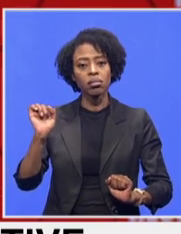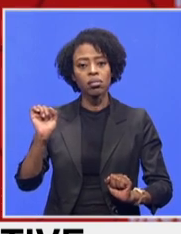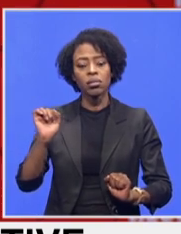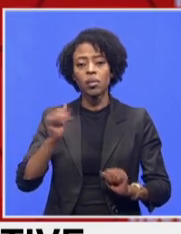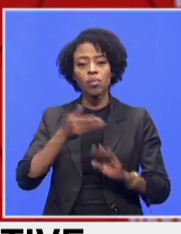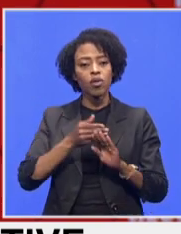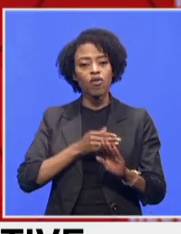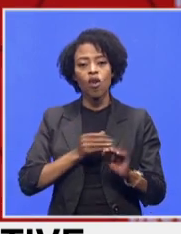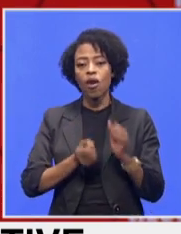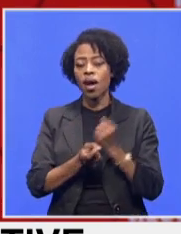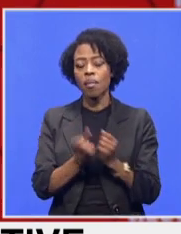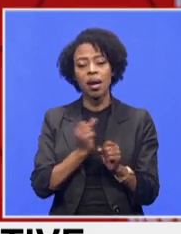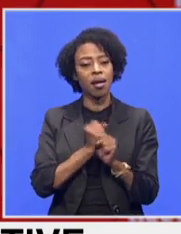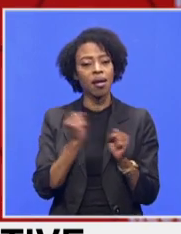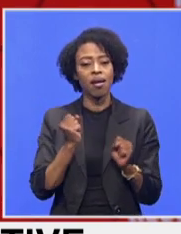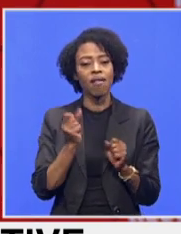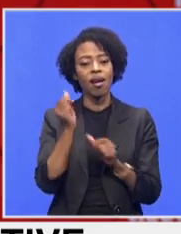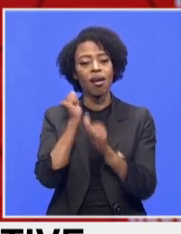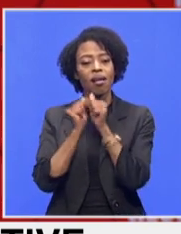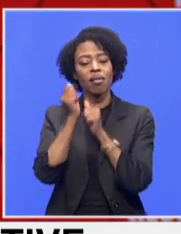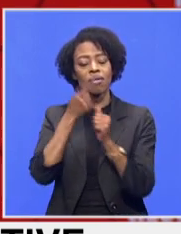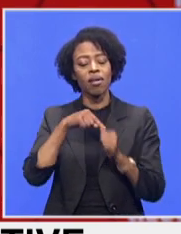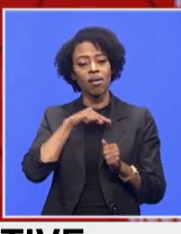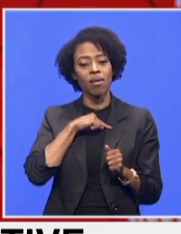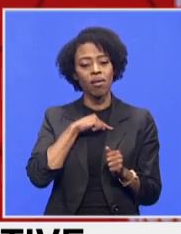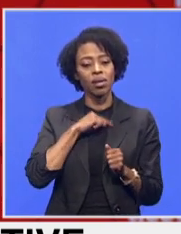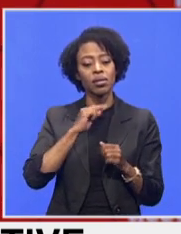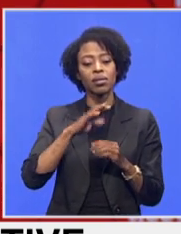time in our history,